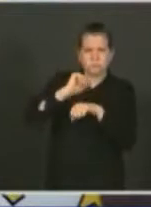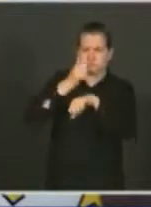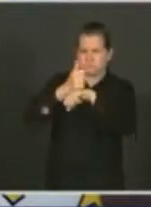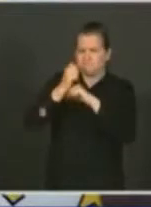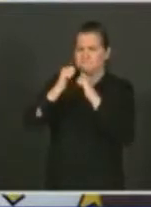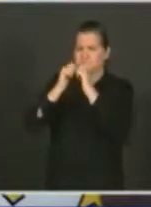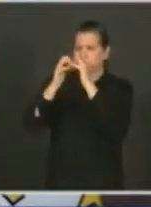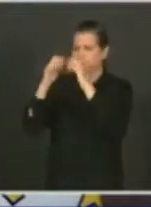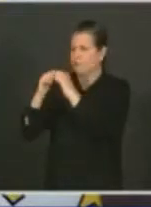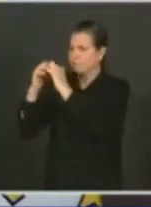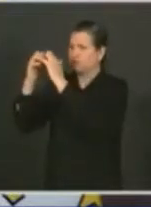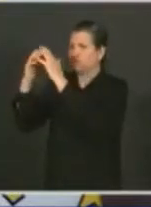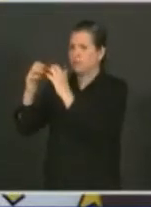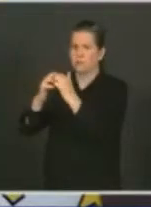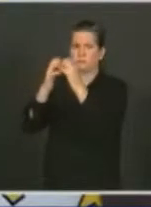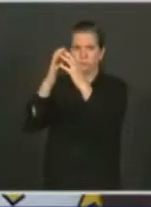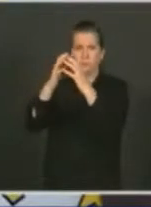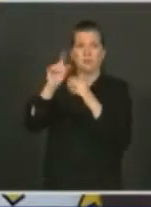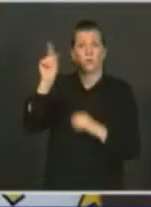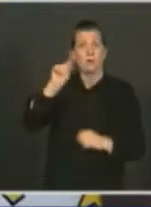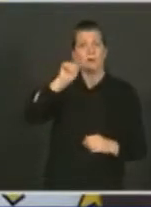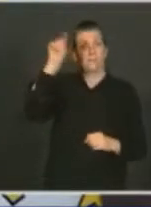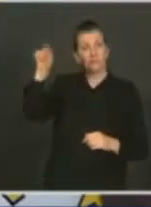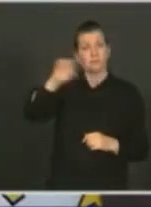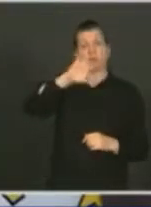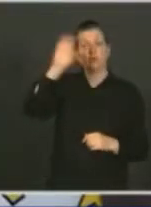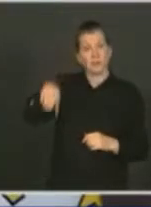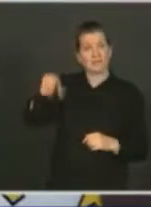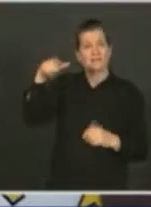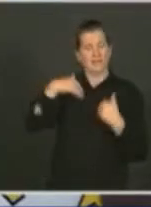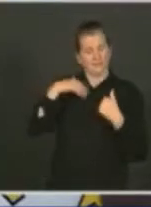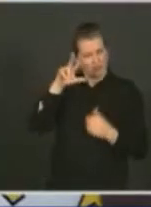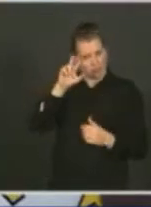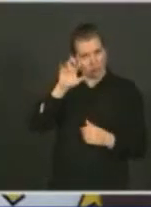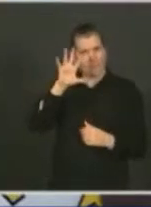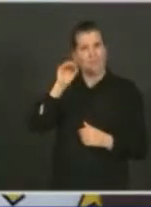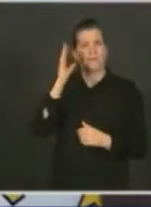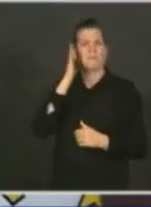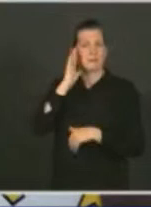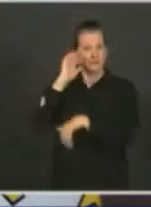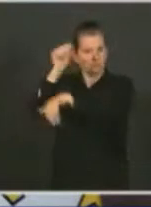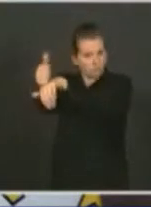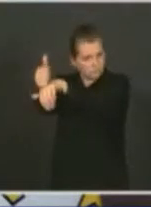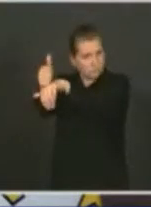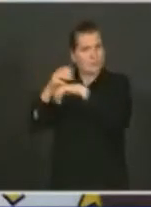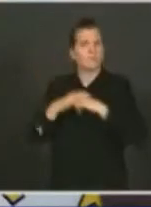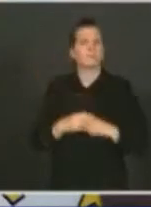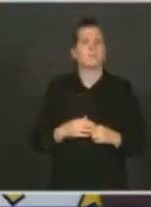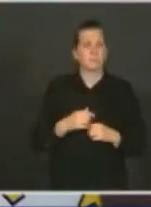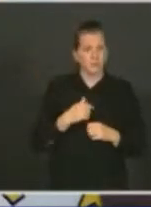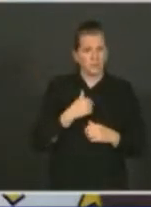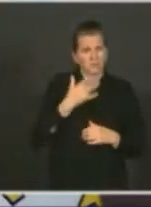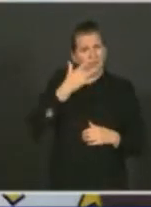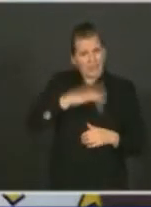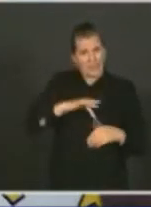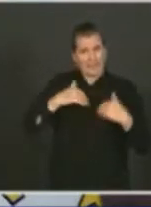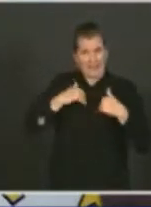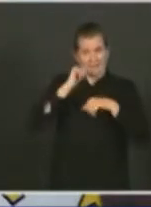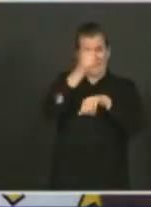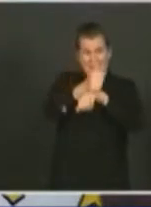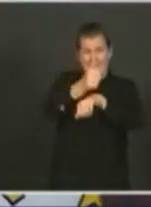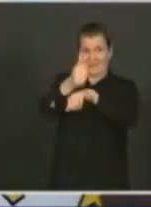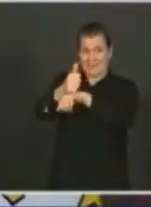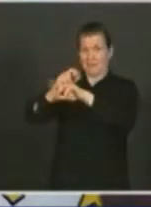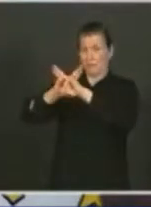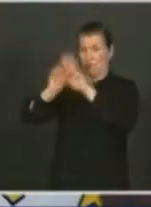350 beds, is ready to mobilize and open the field hospital should we need it. Thus far, we have been lucky enough in this state to be able to take